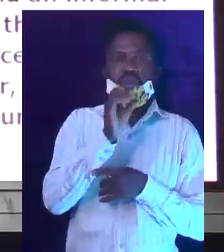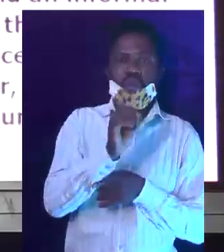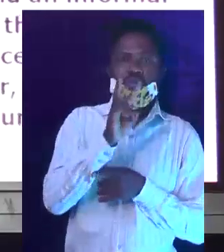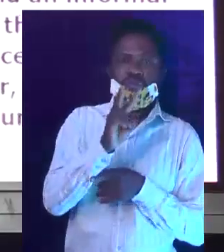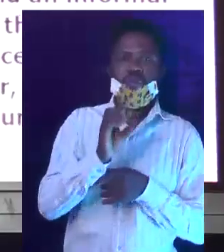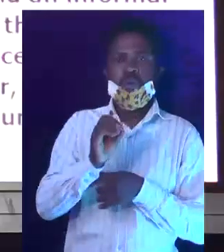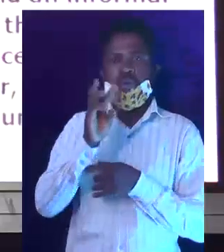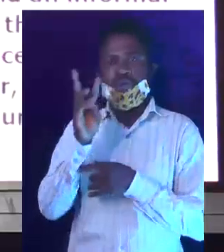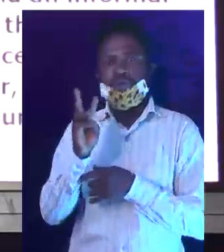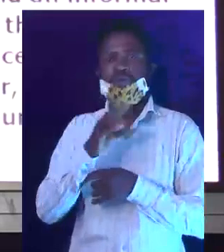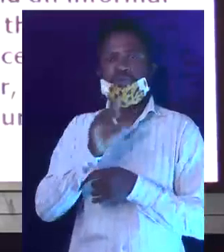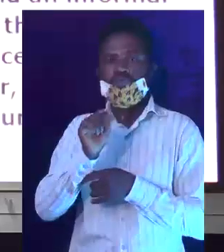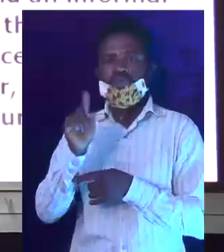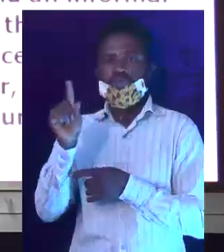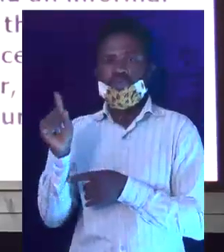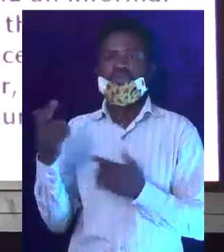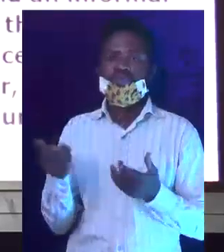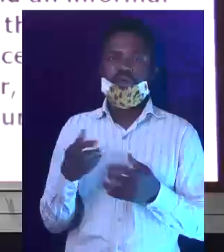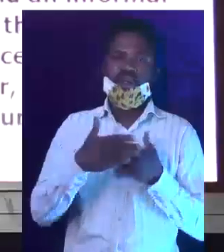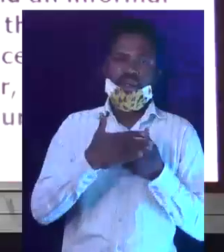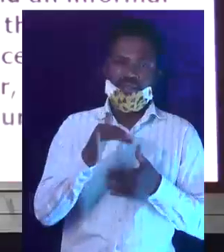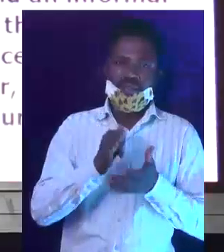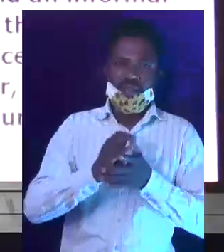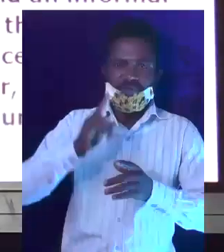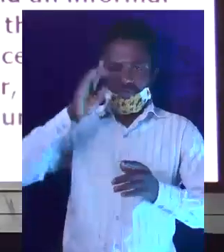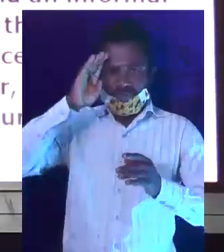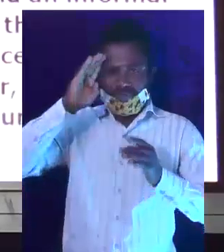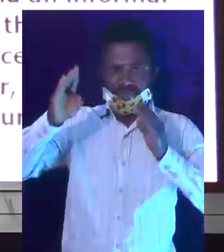before. After that, salutation.